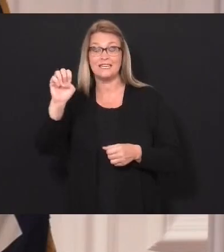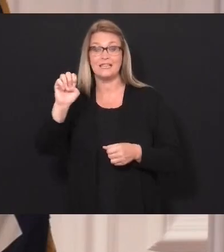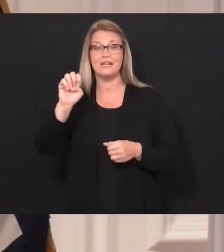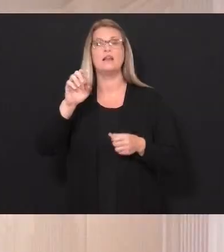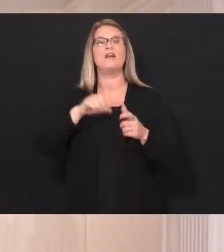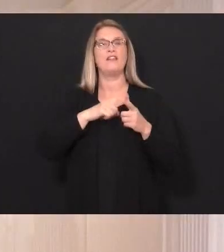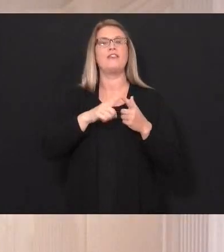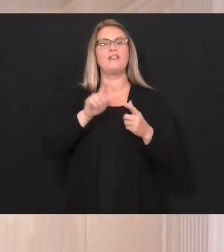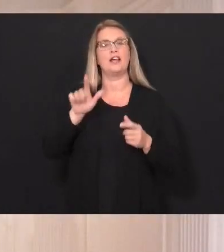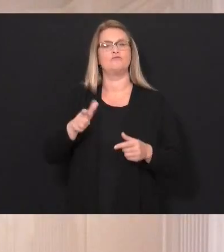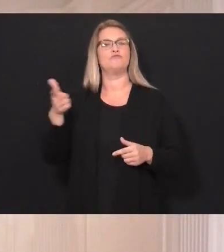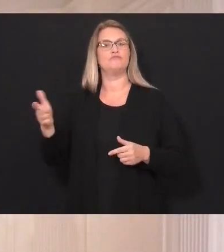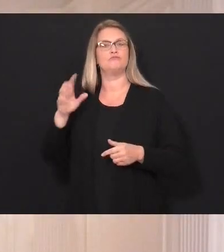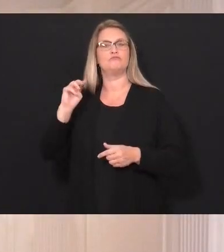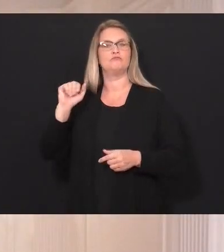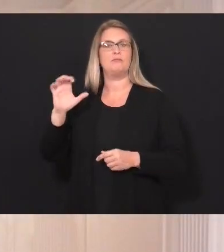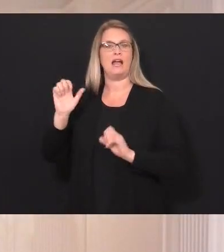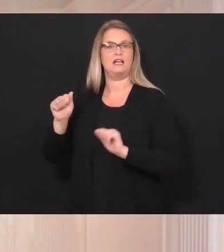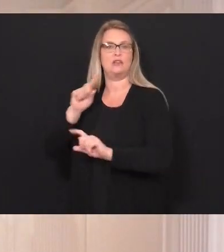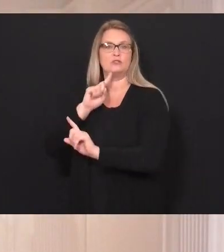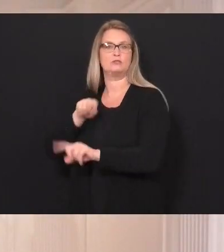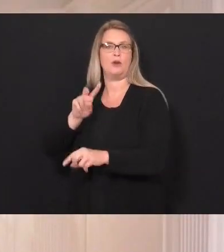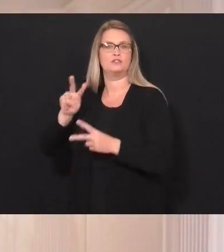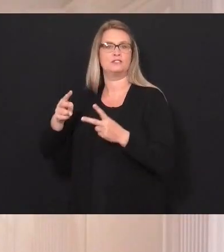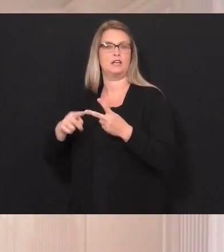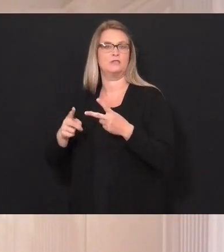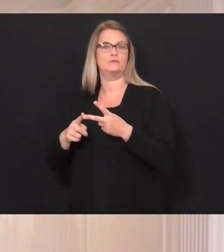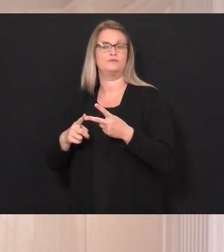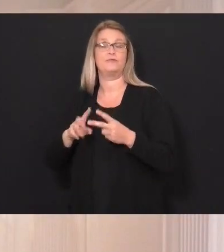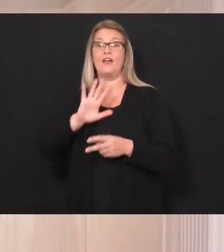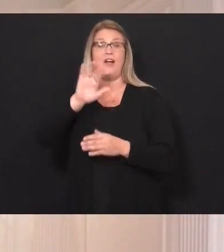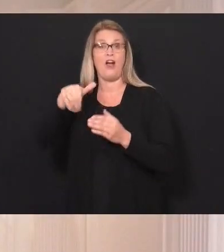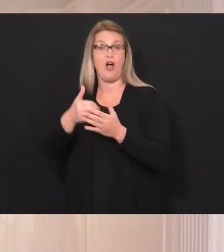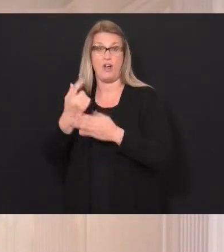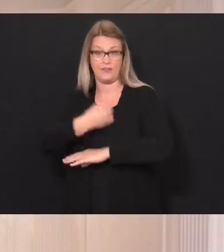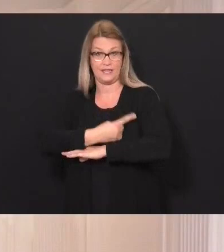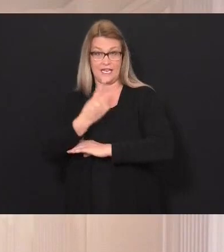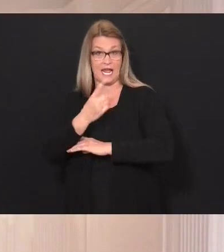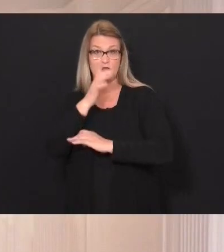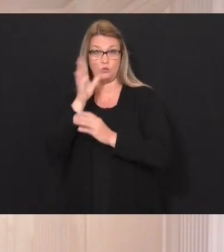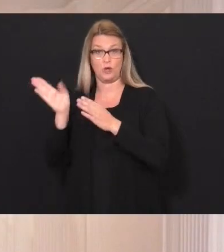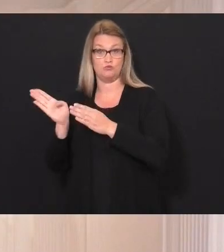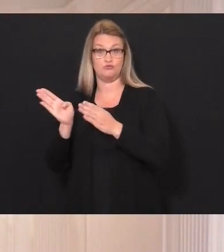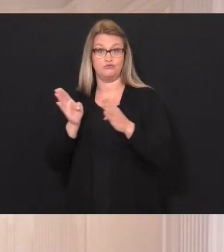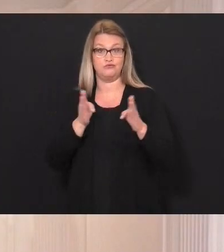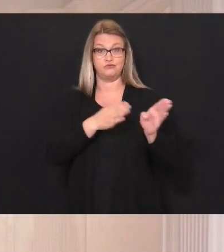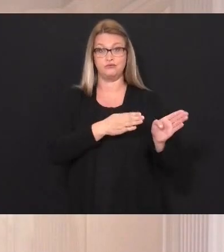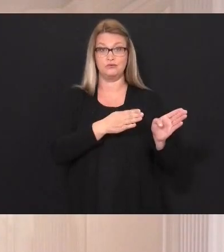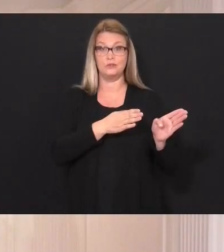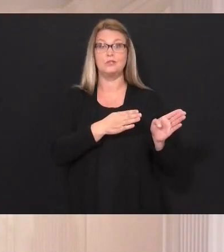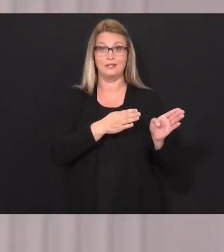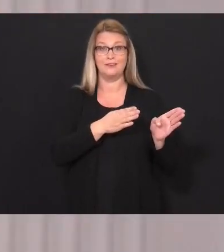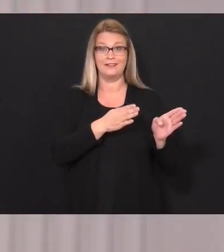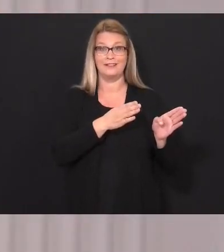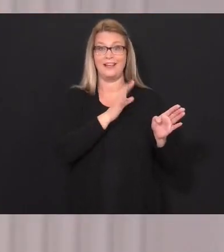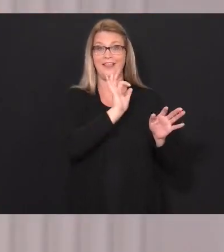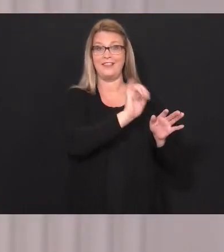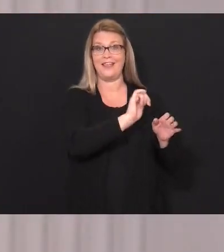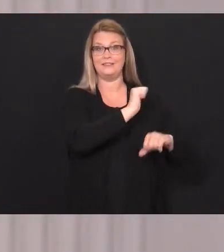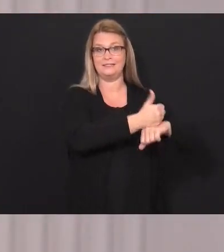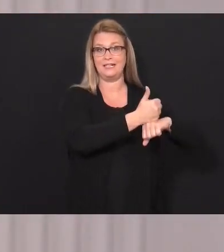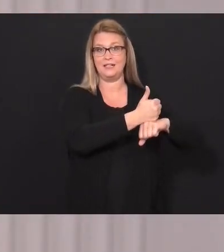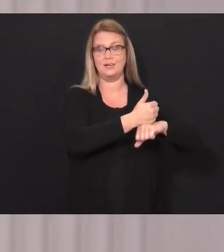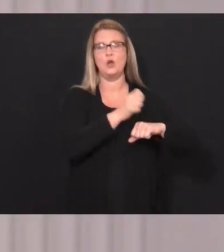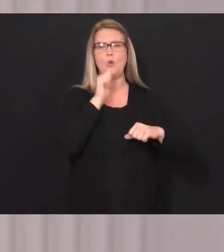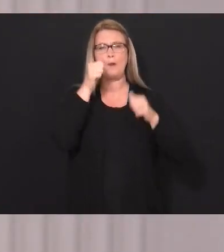follow that. Right. Just as the governor said, all those dates are just going to slide to the right. All those will be posted on our website